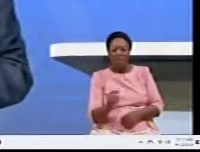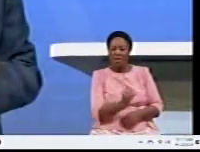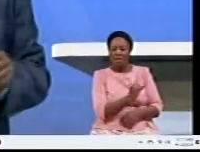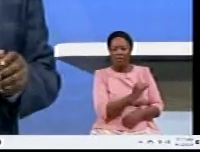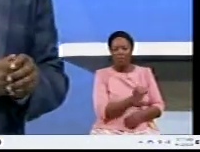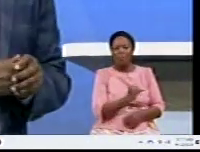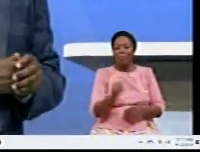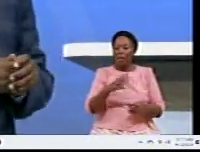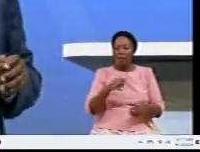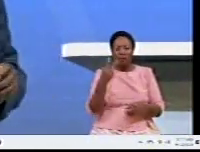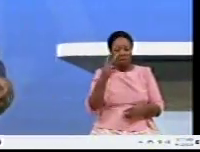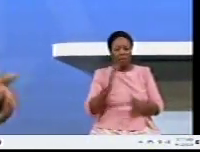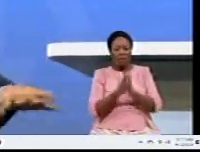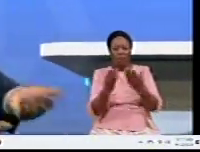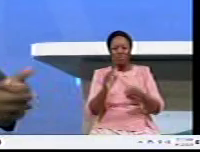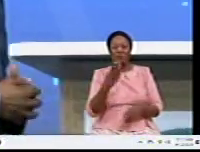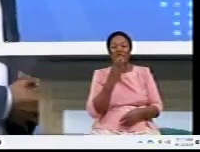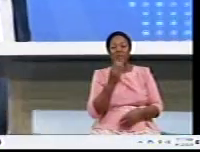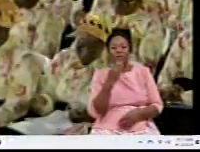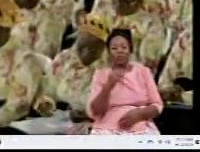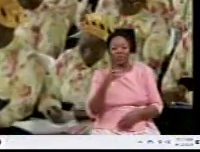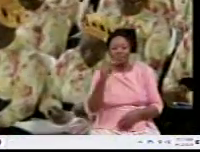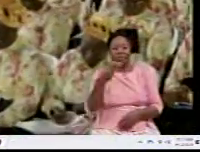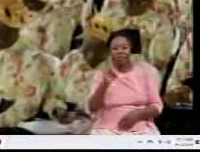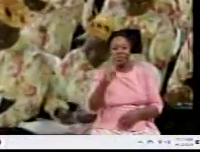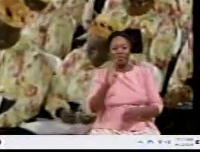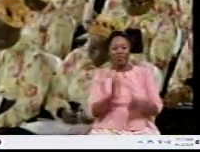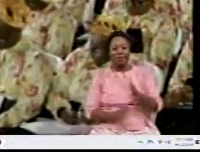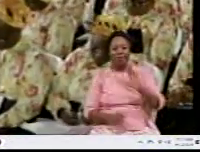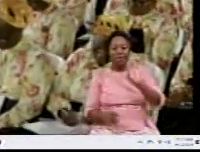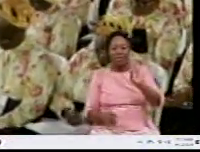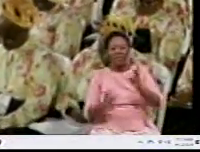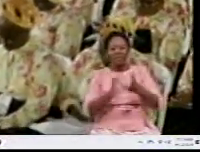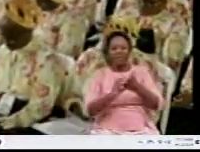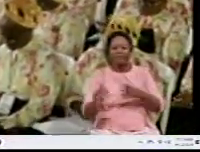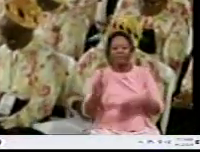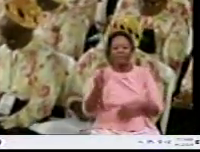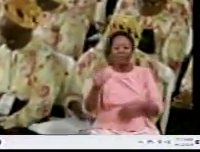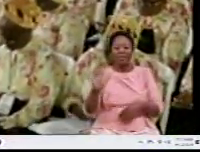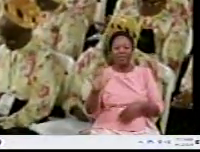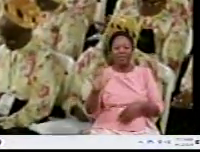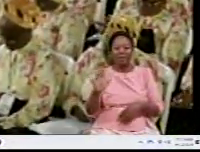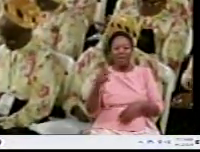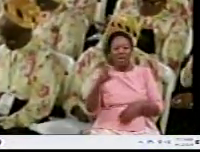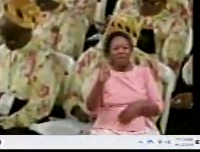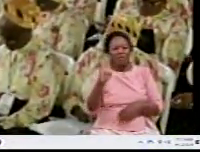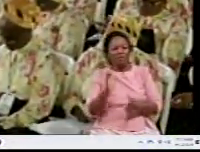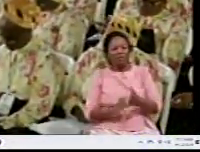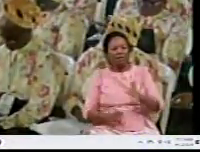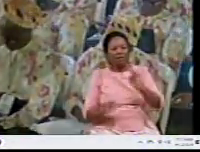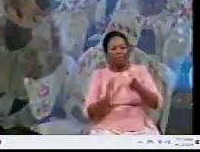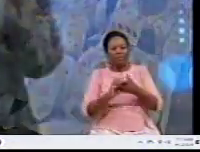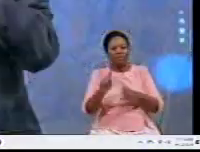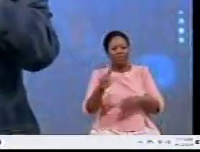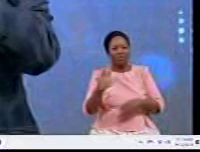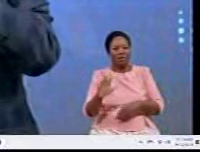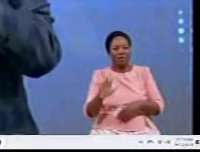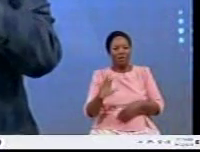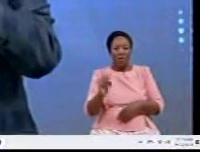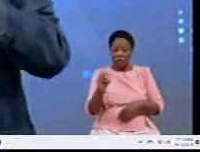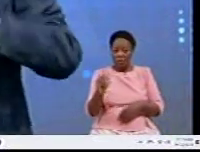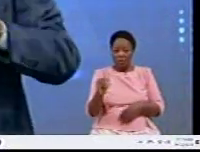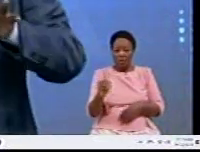at Hebrews chapter 7, and I'm looking at verse 25. In verse 25, wherefore he